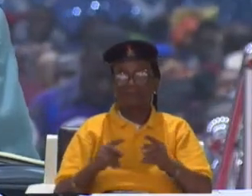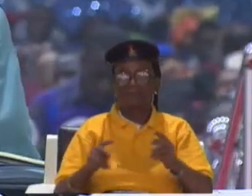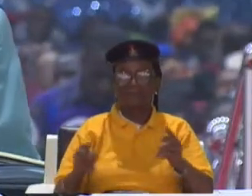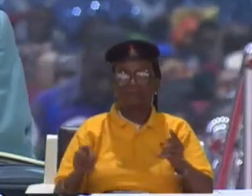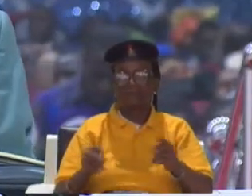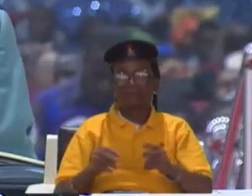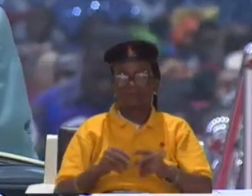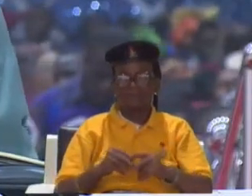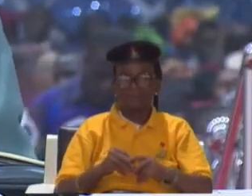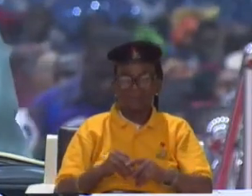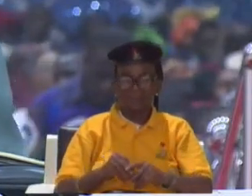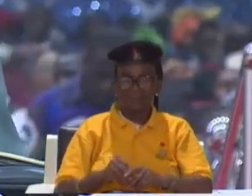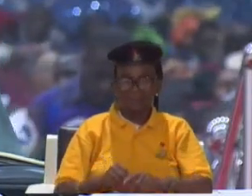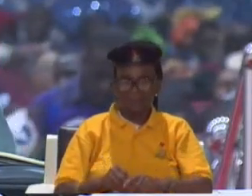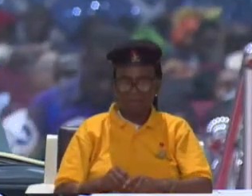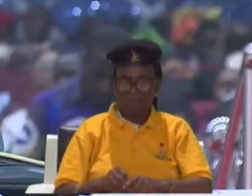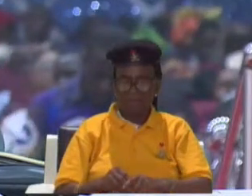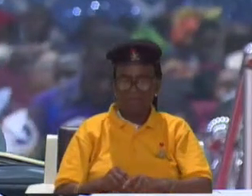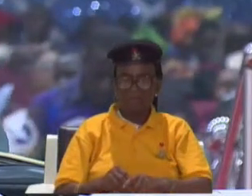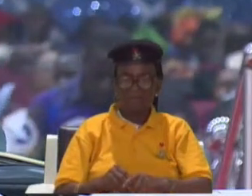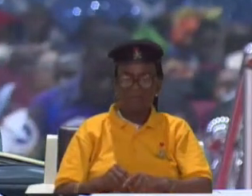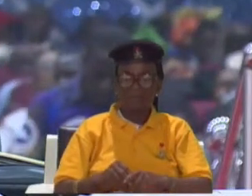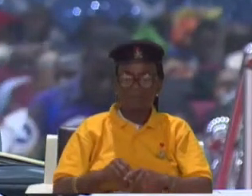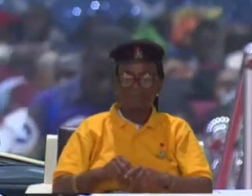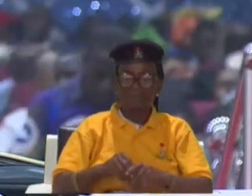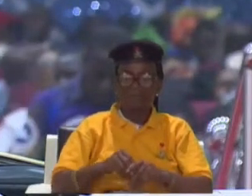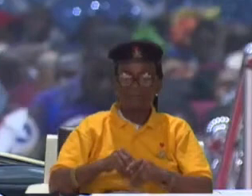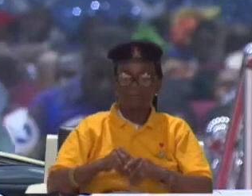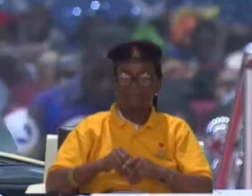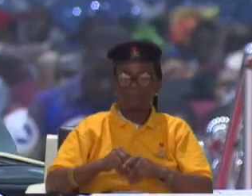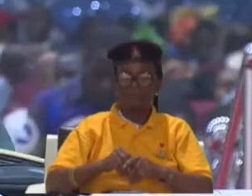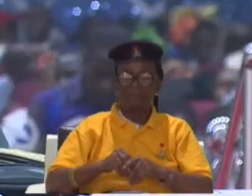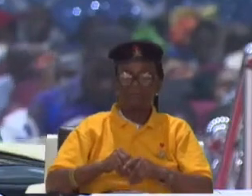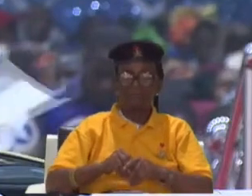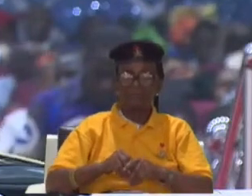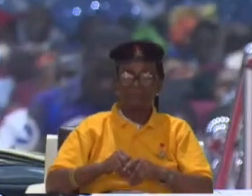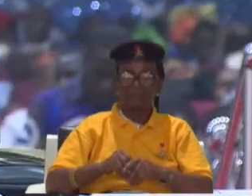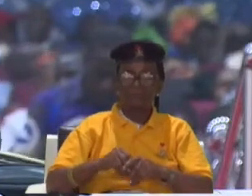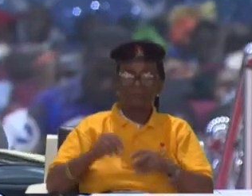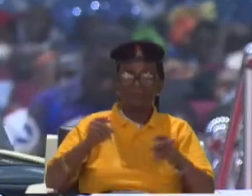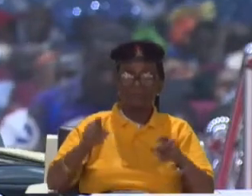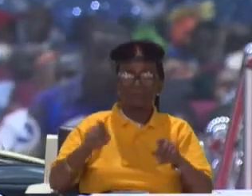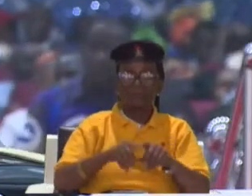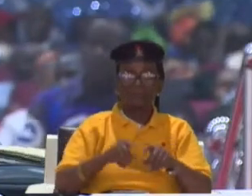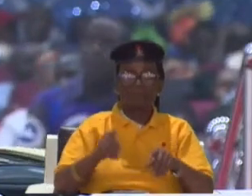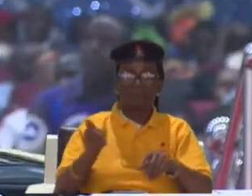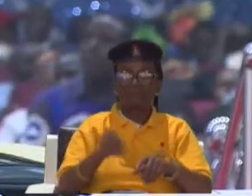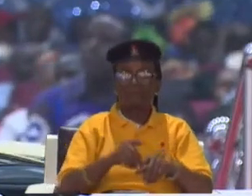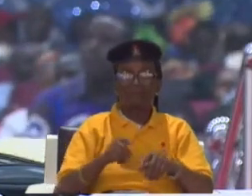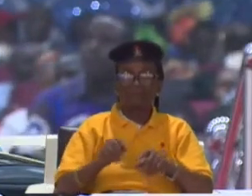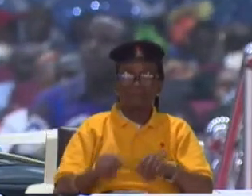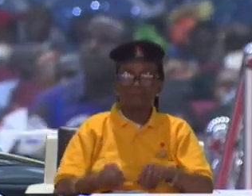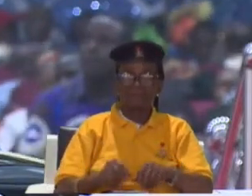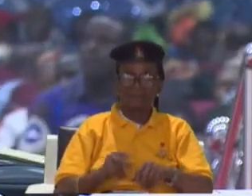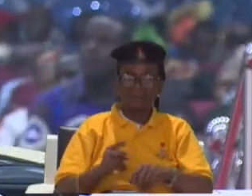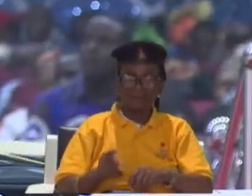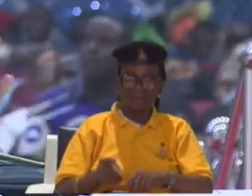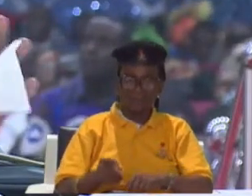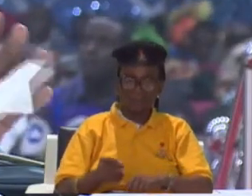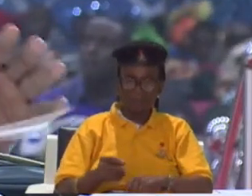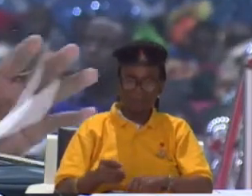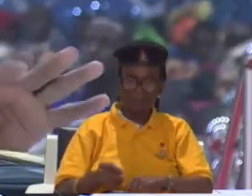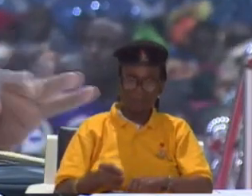iranlowo yin lori nkan kan to se pataki. As you can see, by the grace of God, the